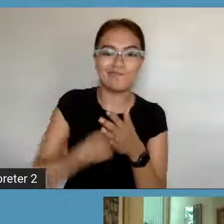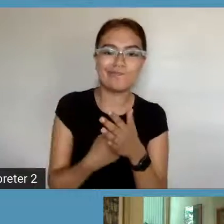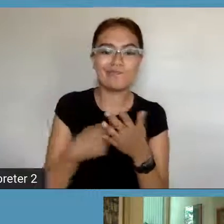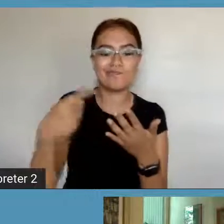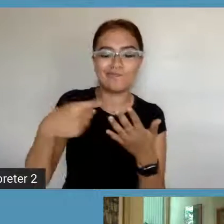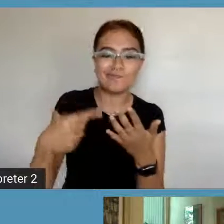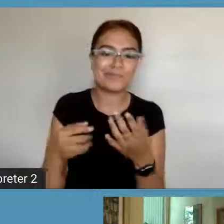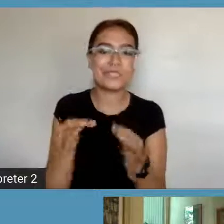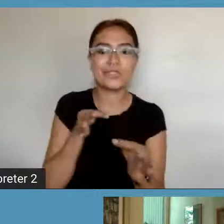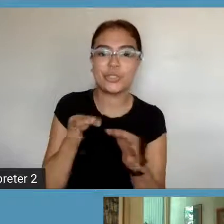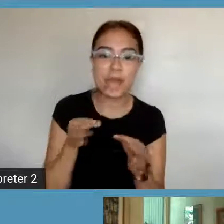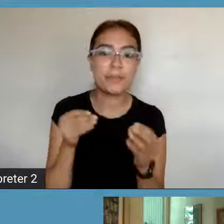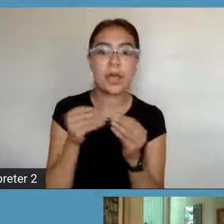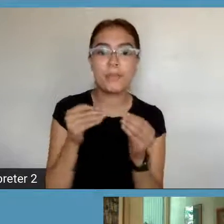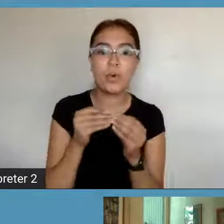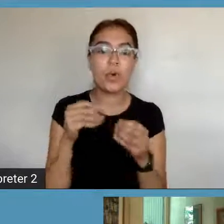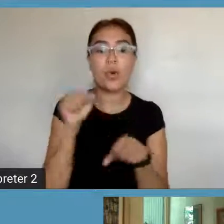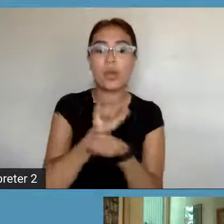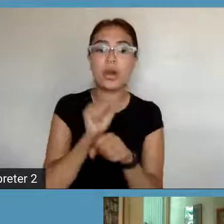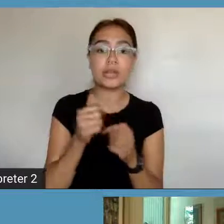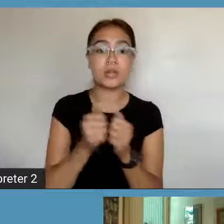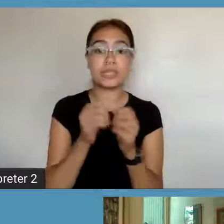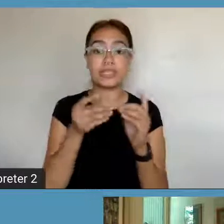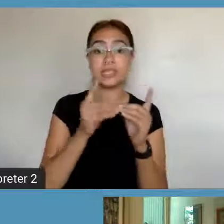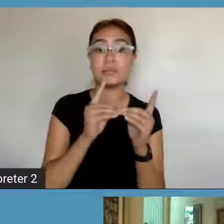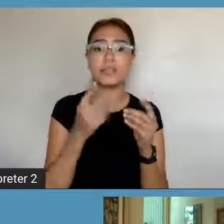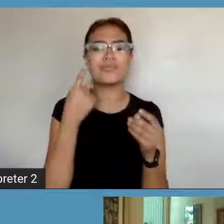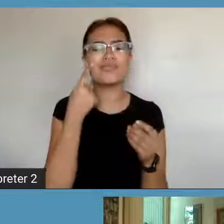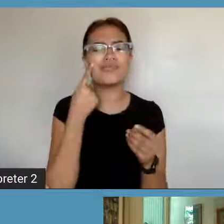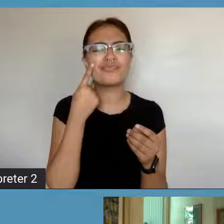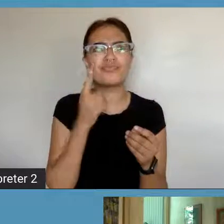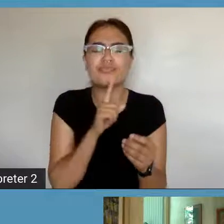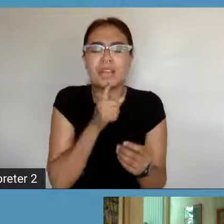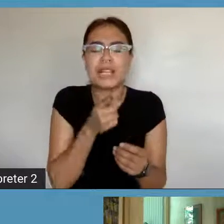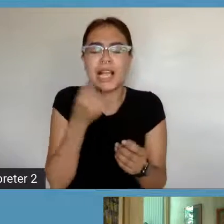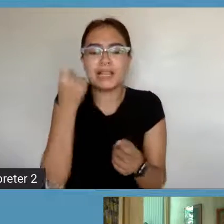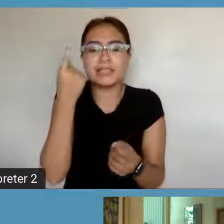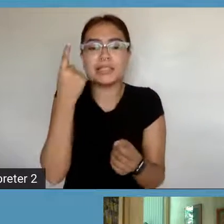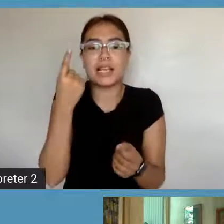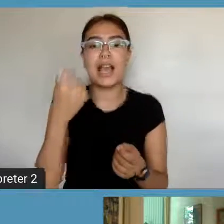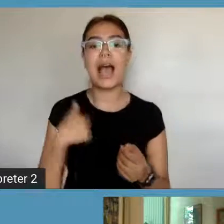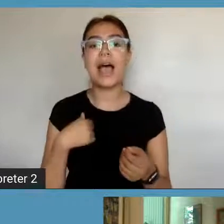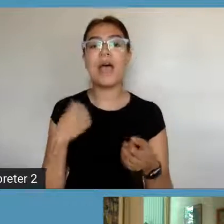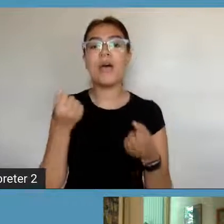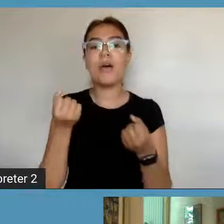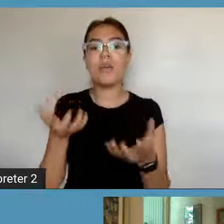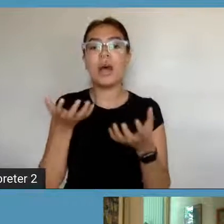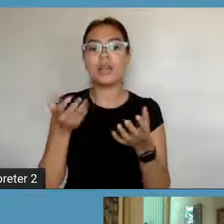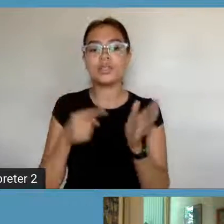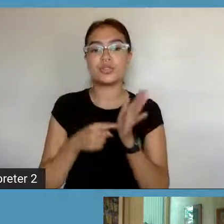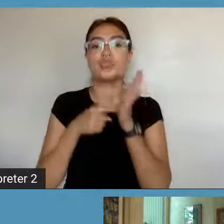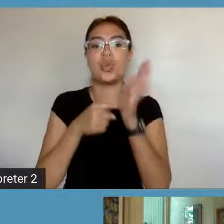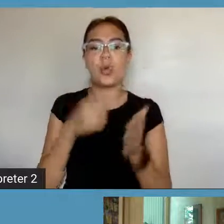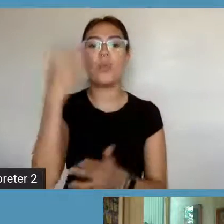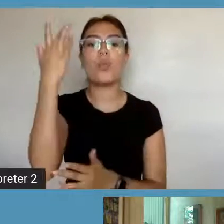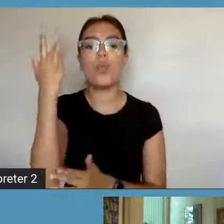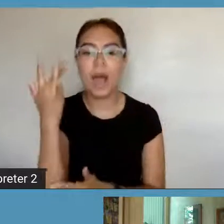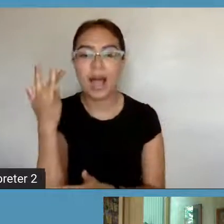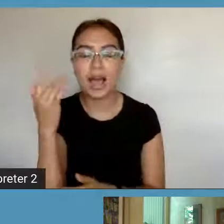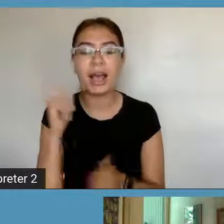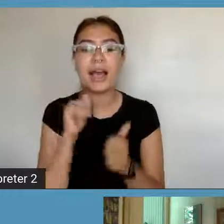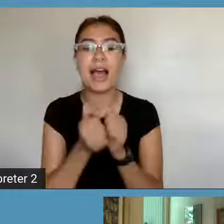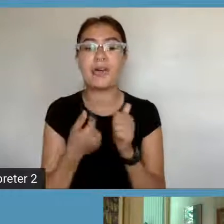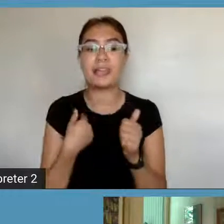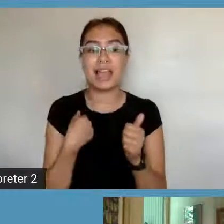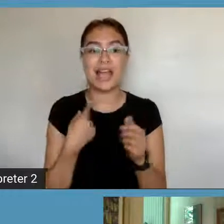work of digitization. But just to really understand, I wanted to convey the why. Why is it, you know, how did I come to the work?